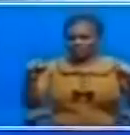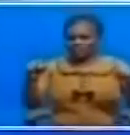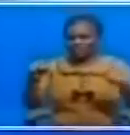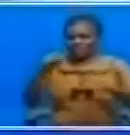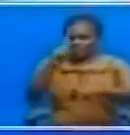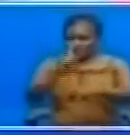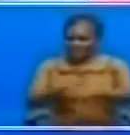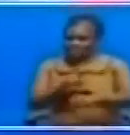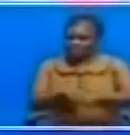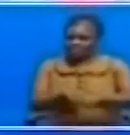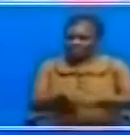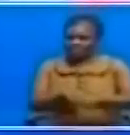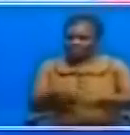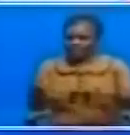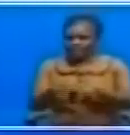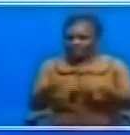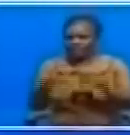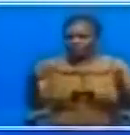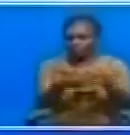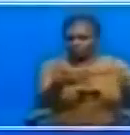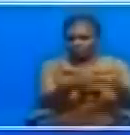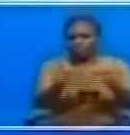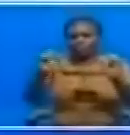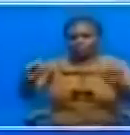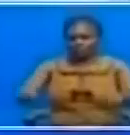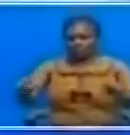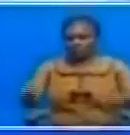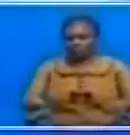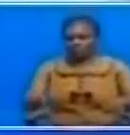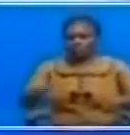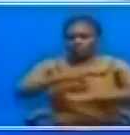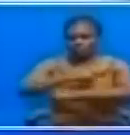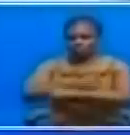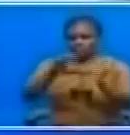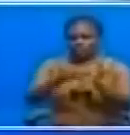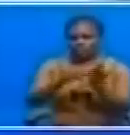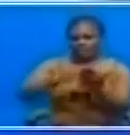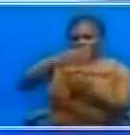timed to be as disruptive as possible in the school calendar.